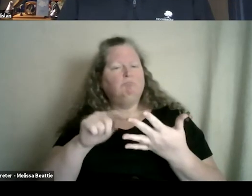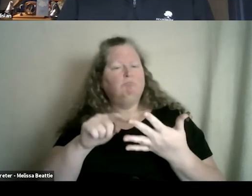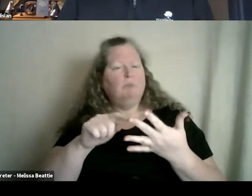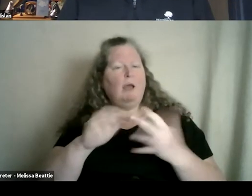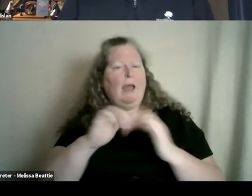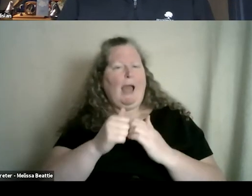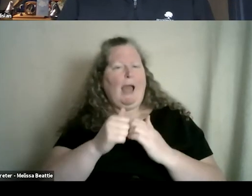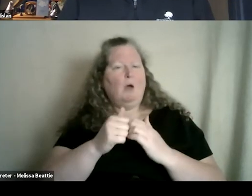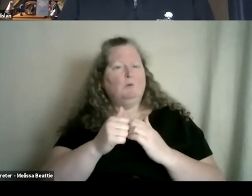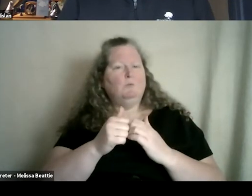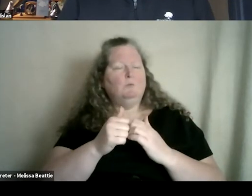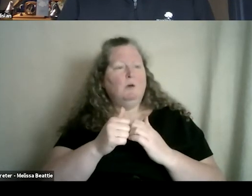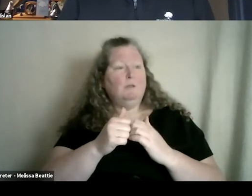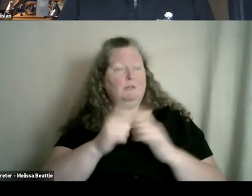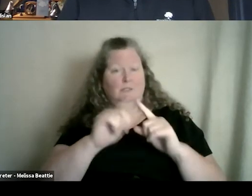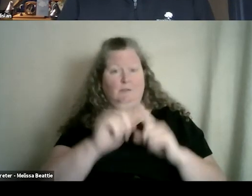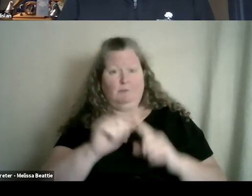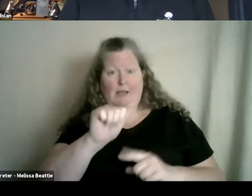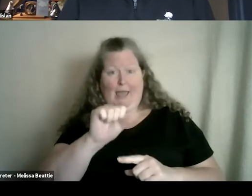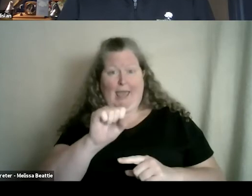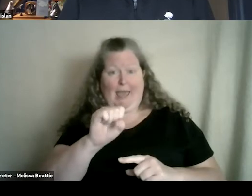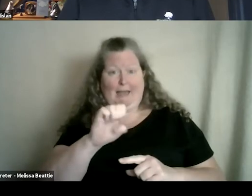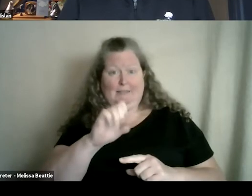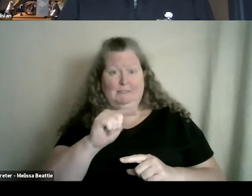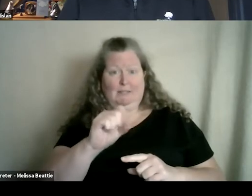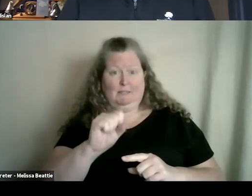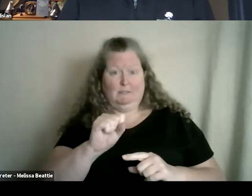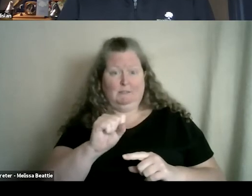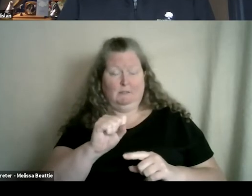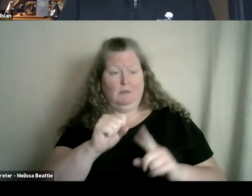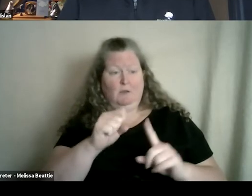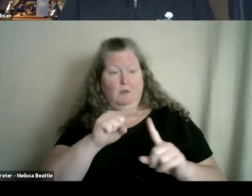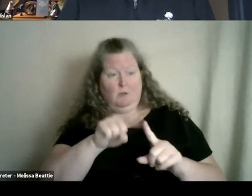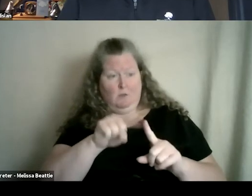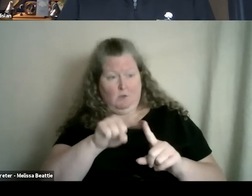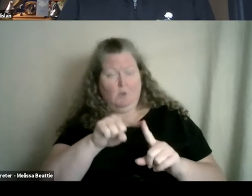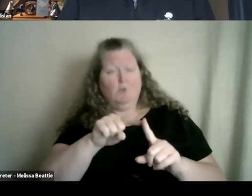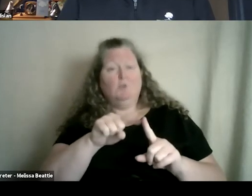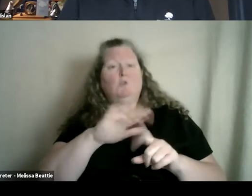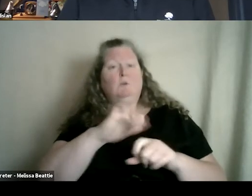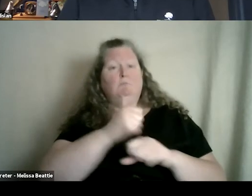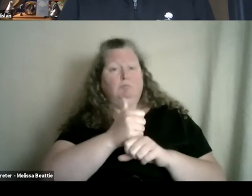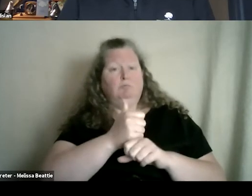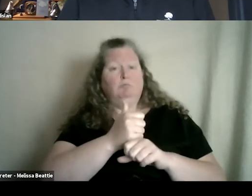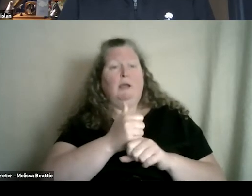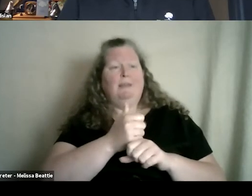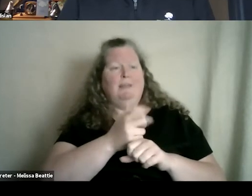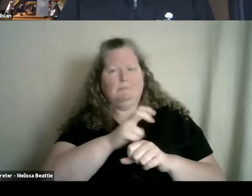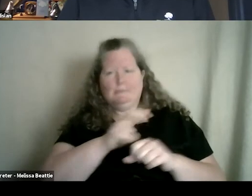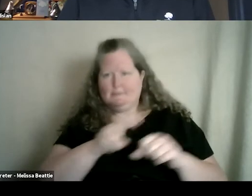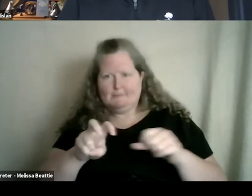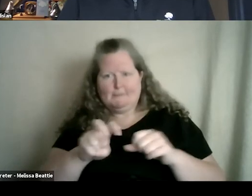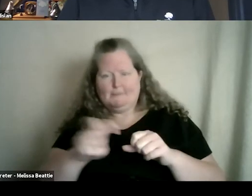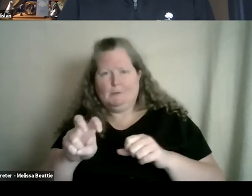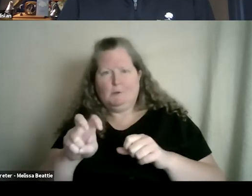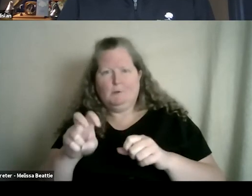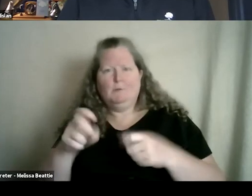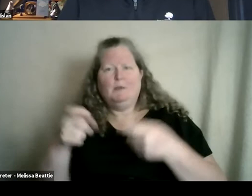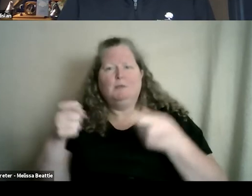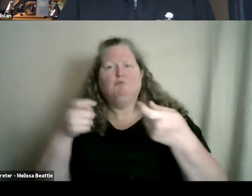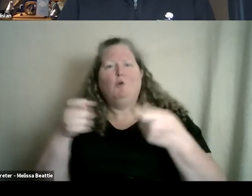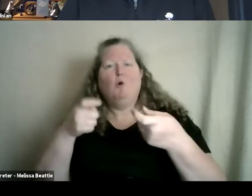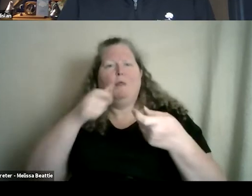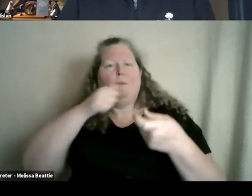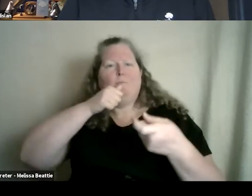these assets and how you can create this so that you can navigate through managing the privacy component